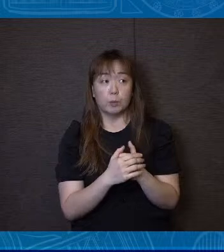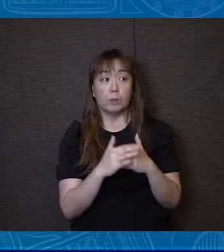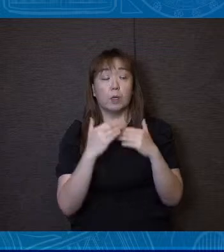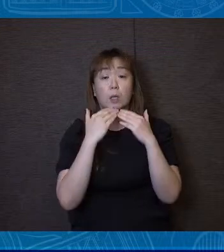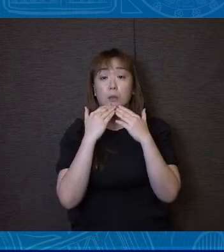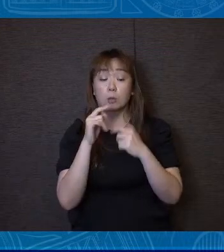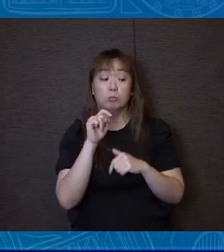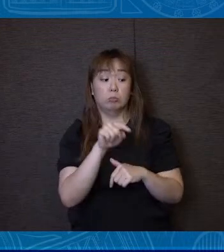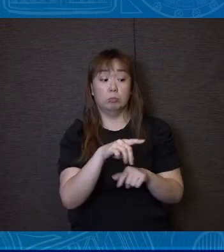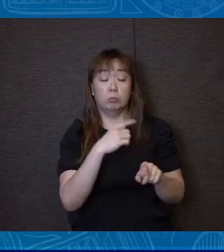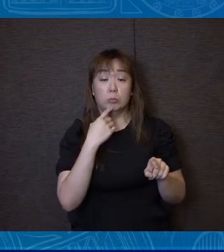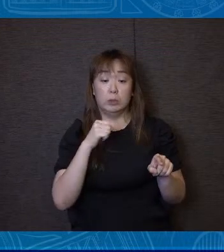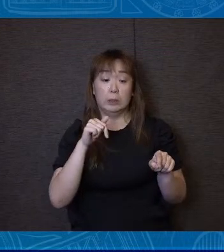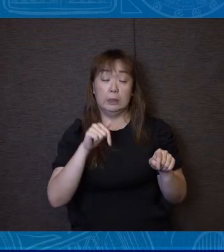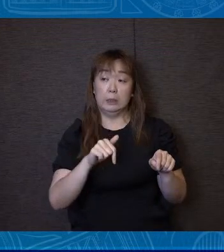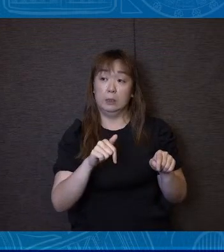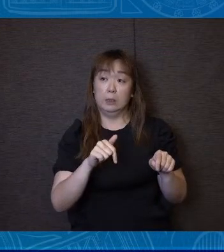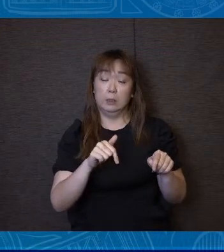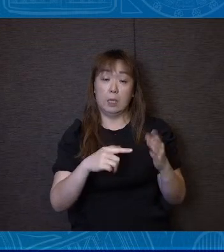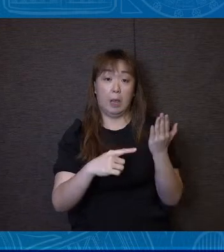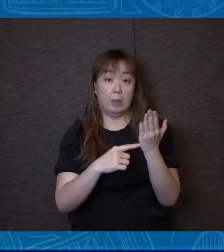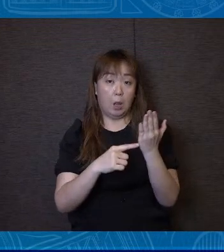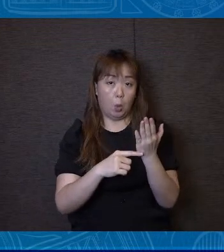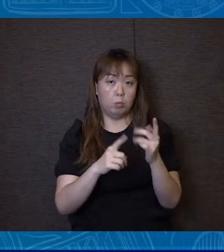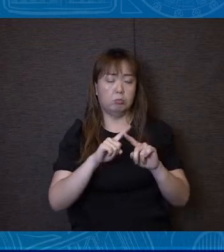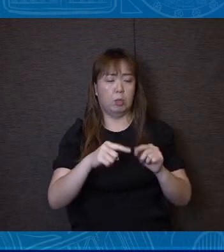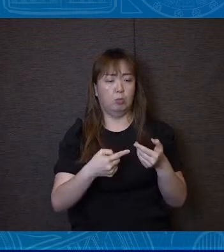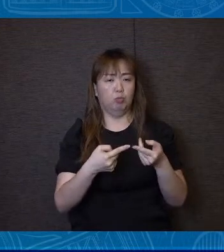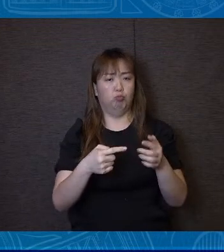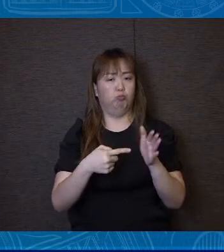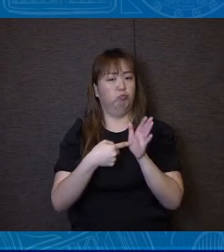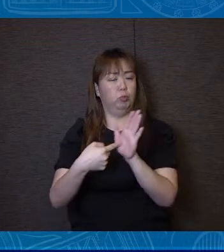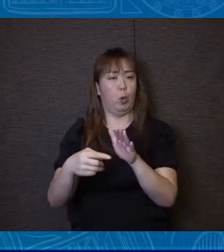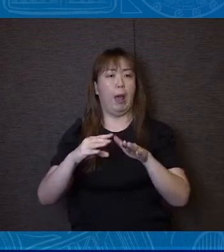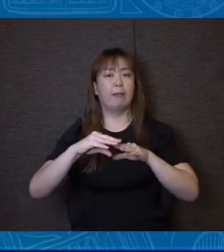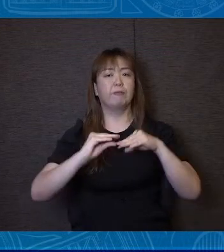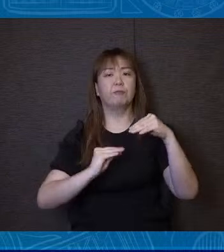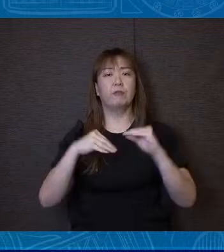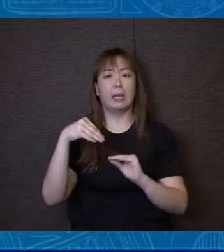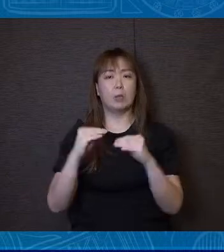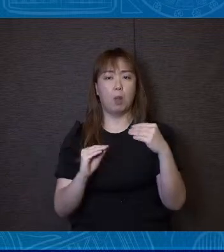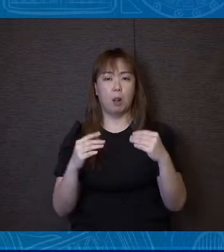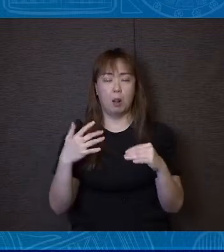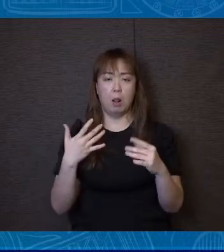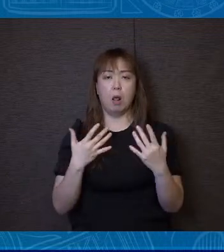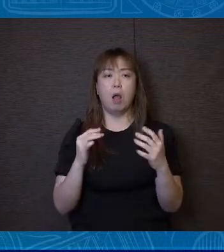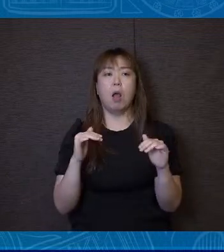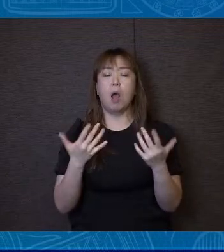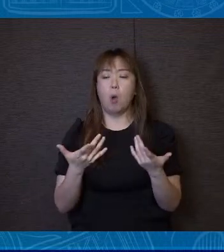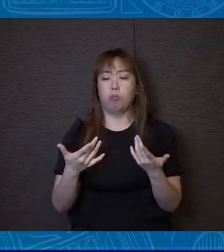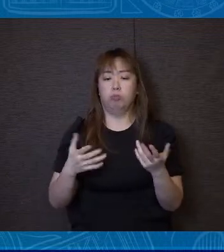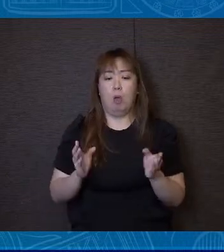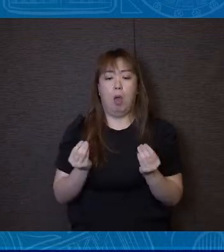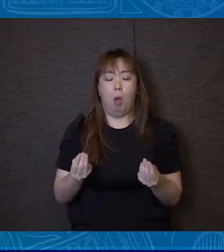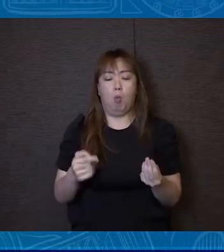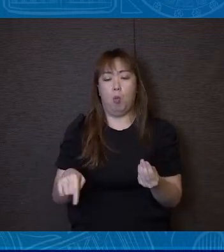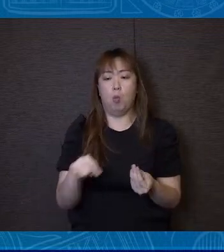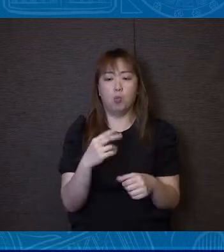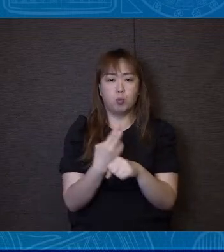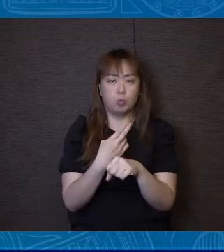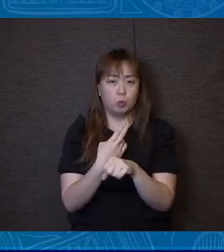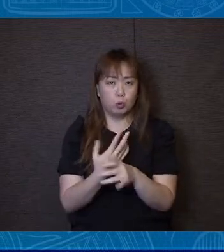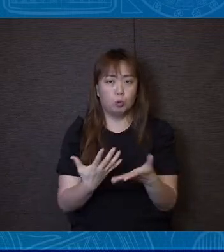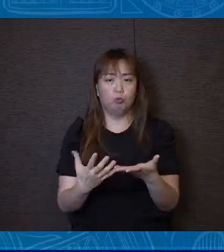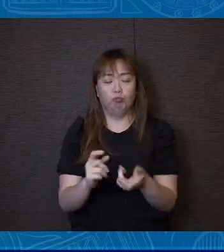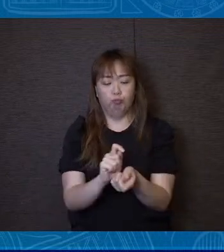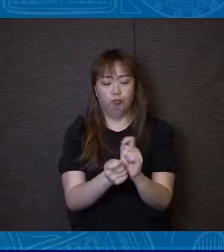talking about these technologies, but it's, first of all, it shows how flexible they are, but it's also really about how we use and how we implement and adapt them